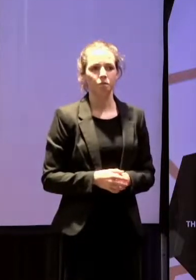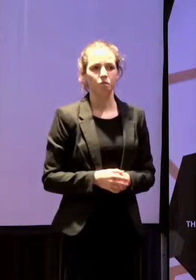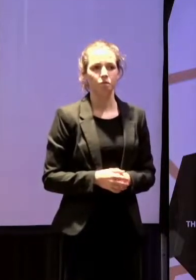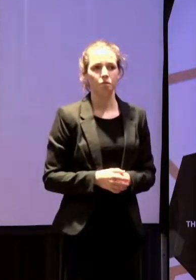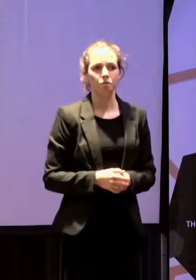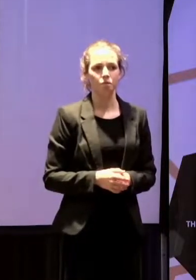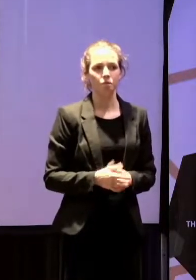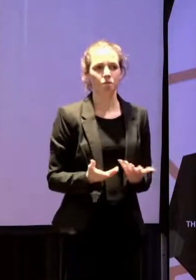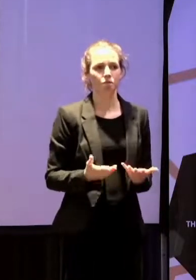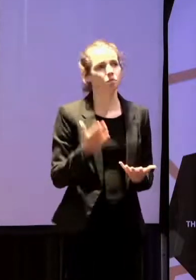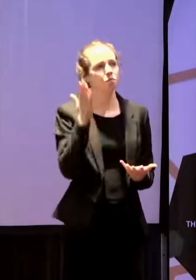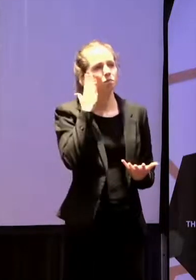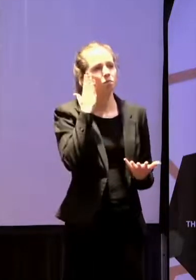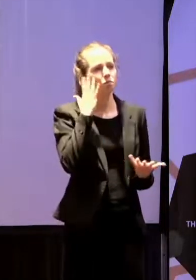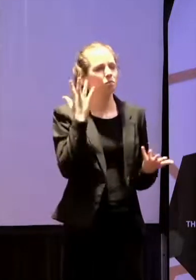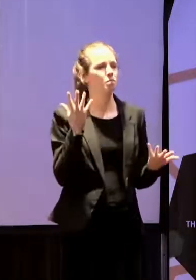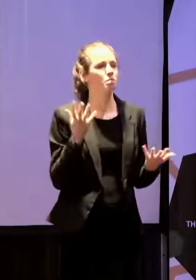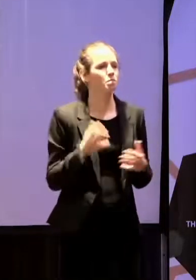You know,